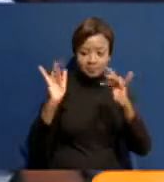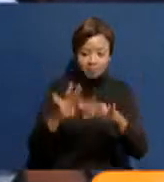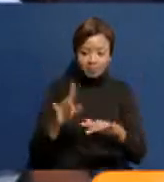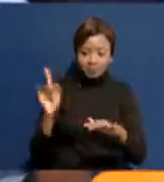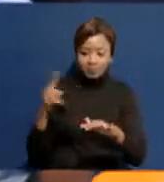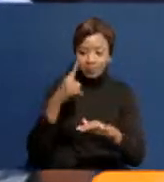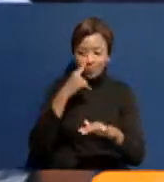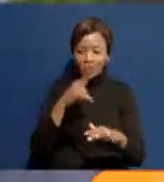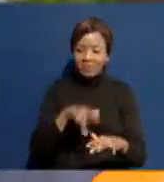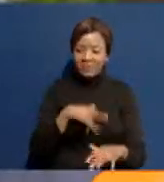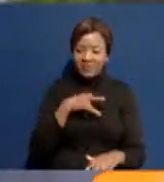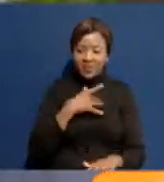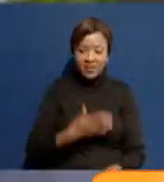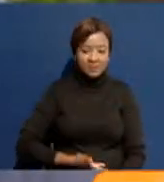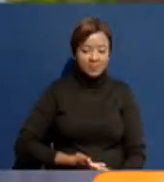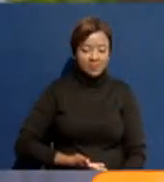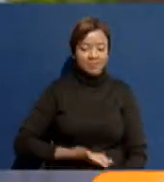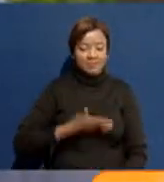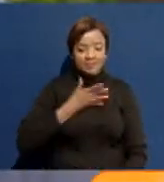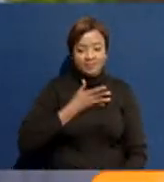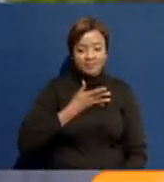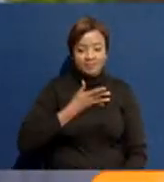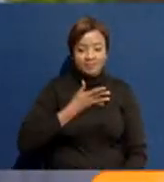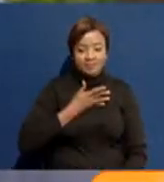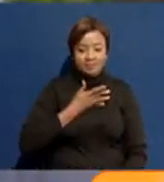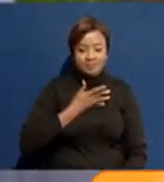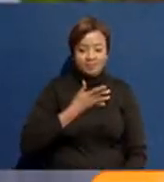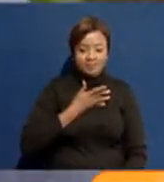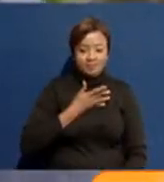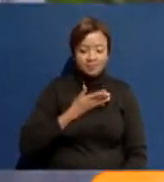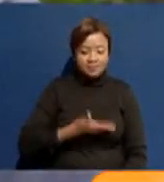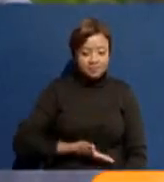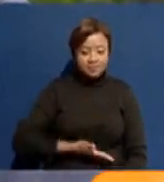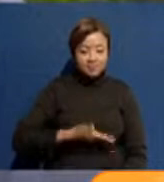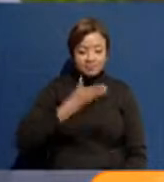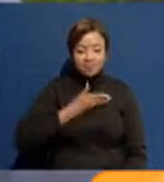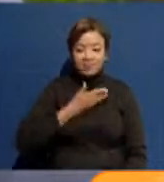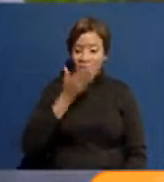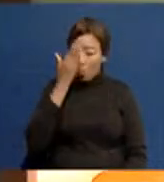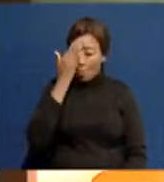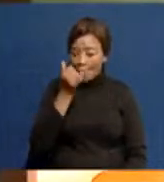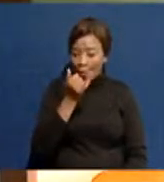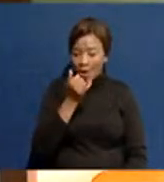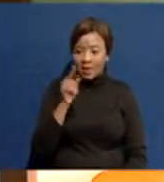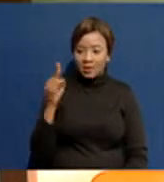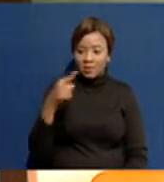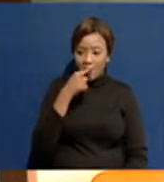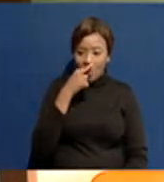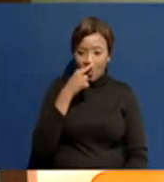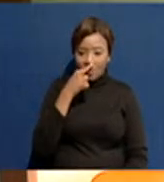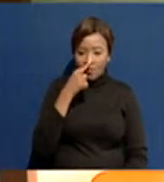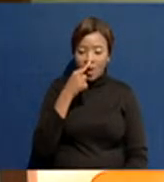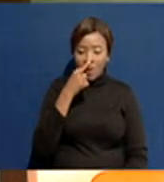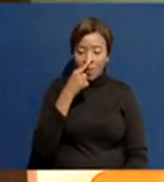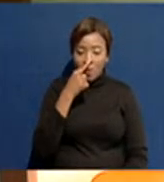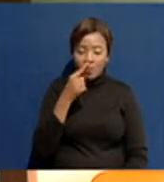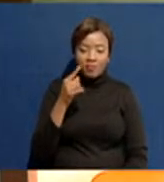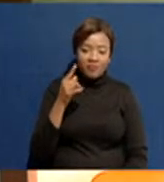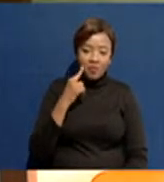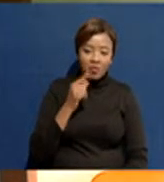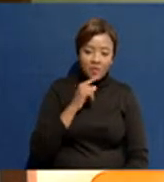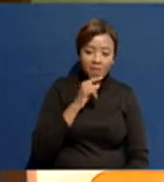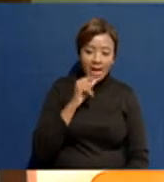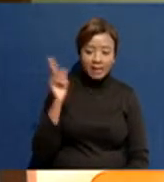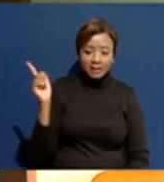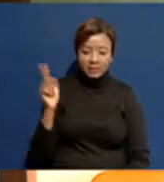agony painted on their faces. This is the home of Pastor Ezekiel Odero.